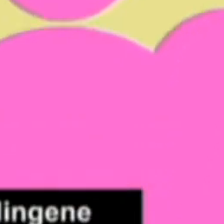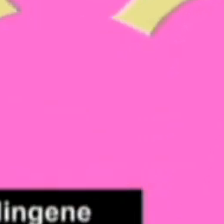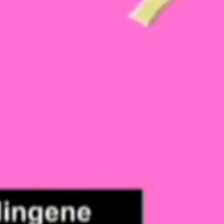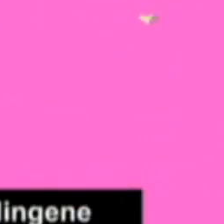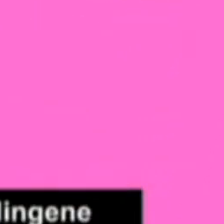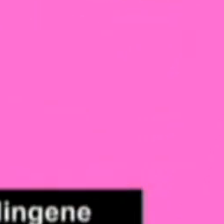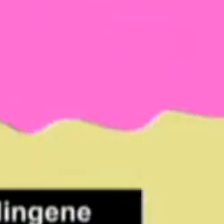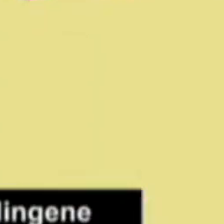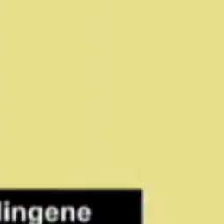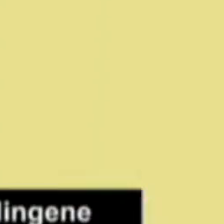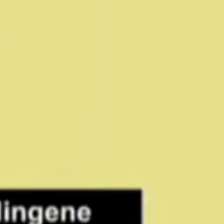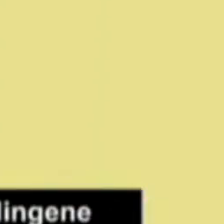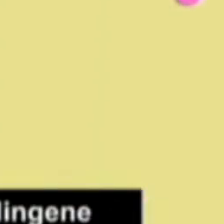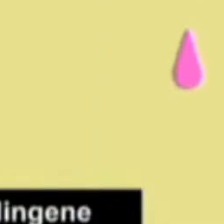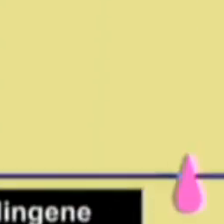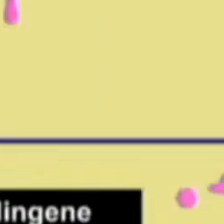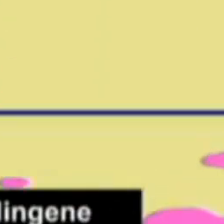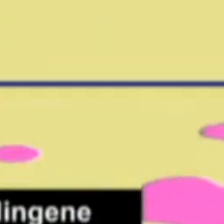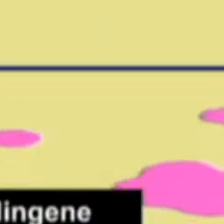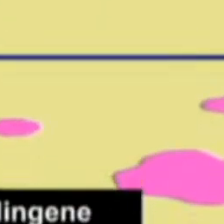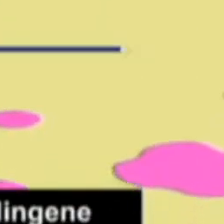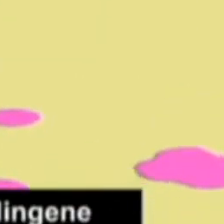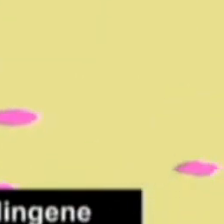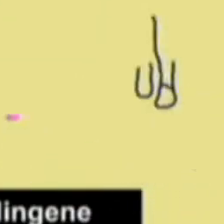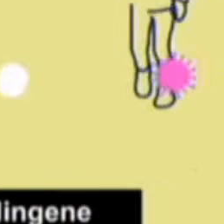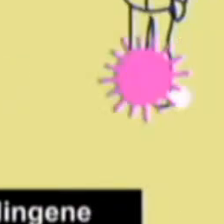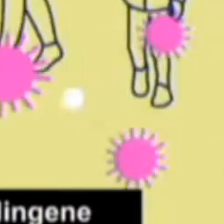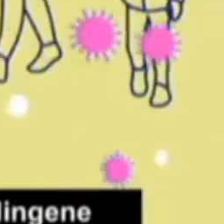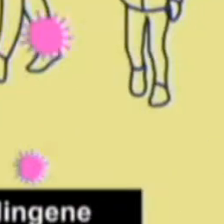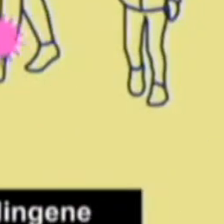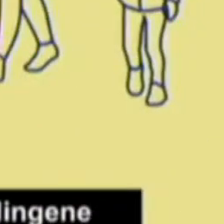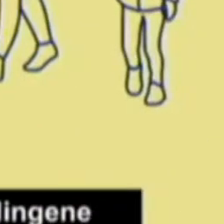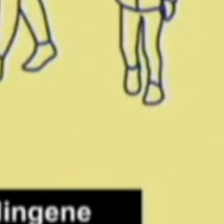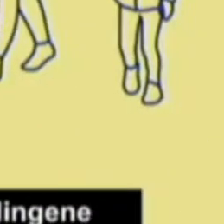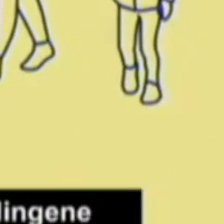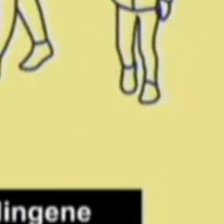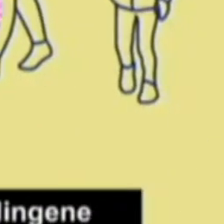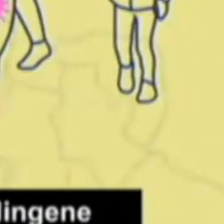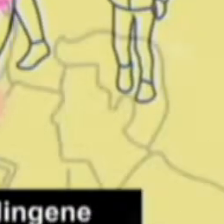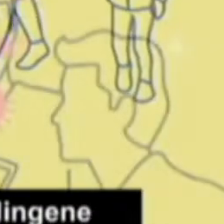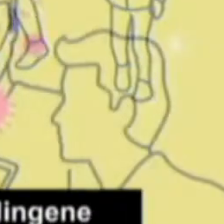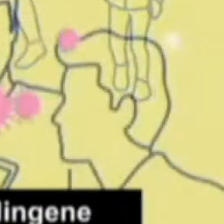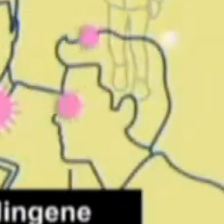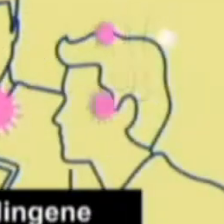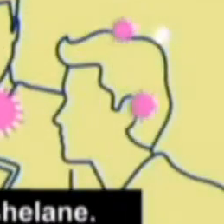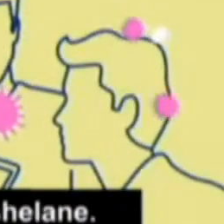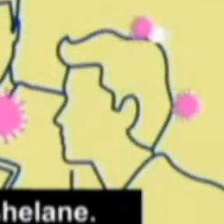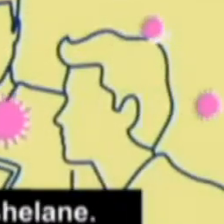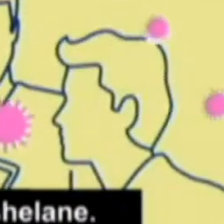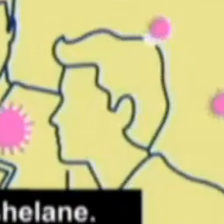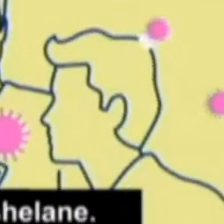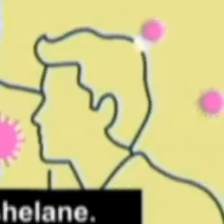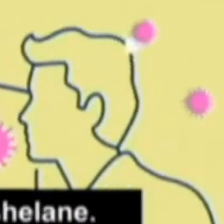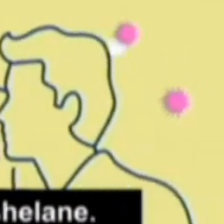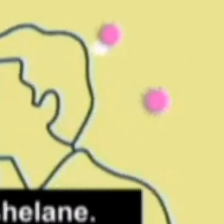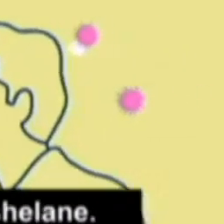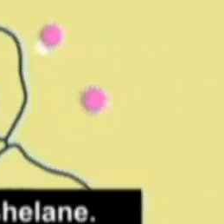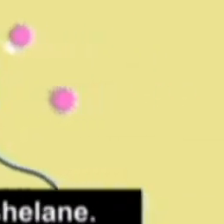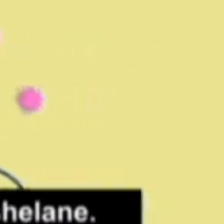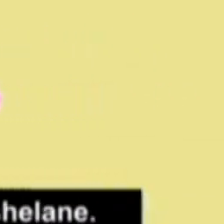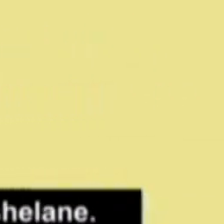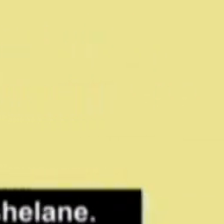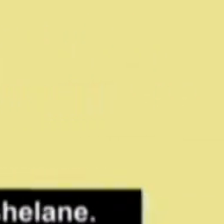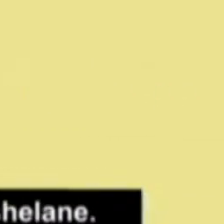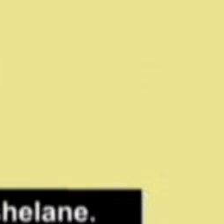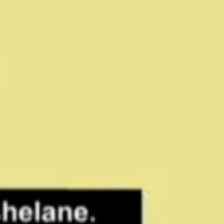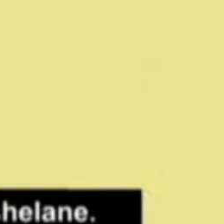Kumelula ukuthi ligciwane le-corona lisuke kulomunye lingene kulomunye uma sitawusondzelana. Singasitha sinciphise